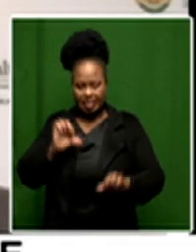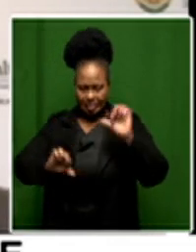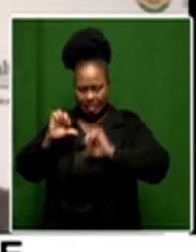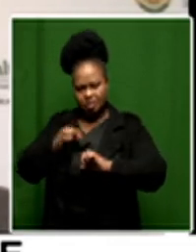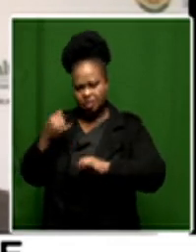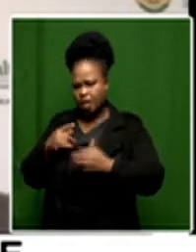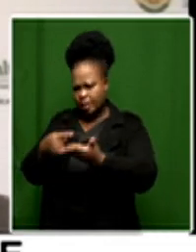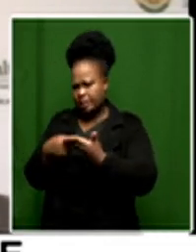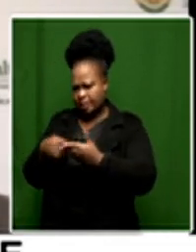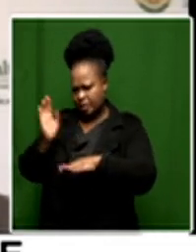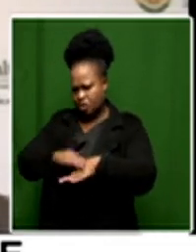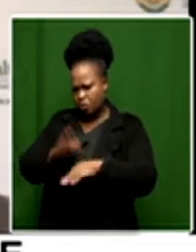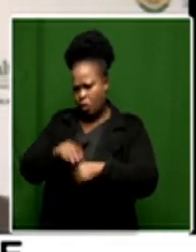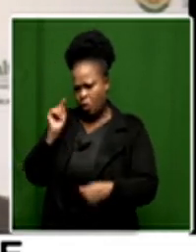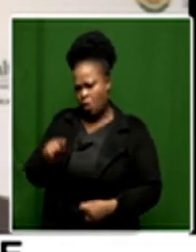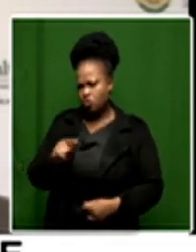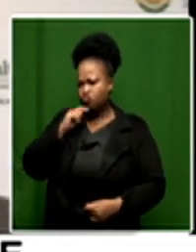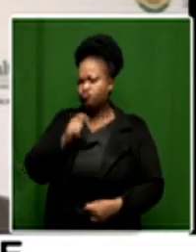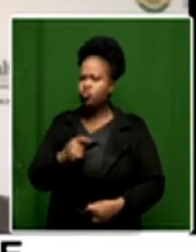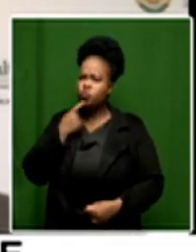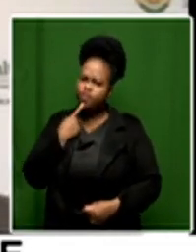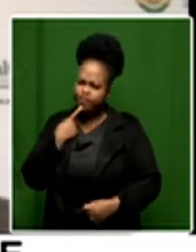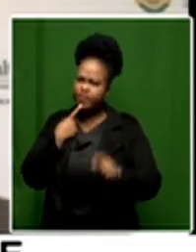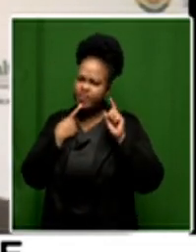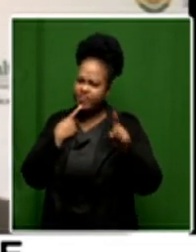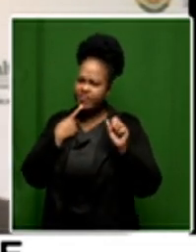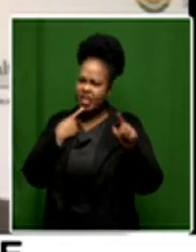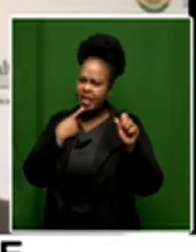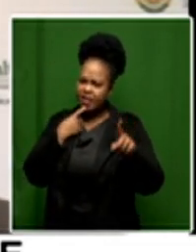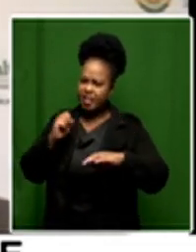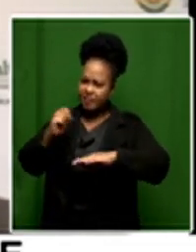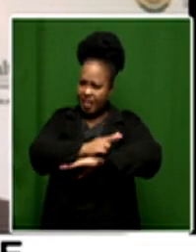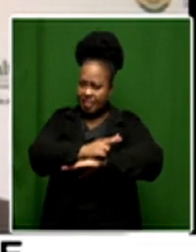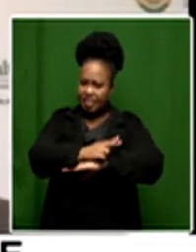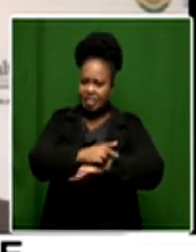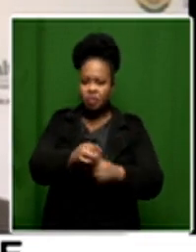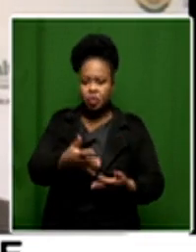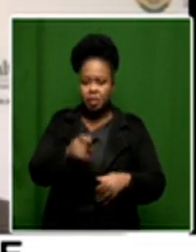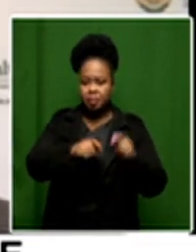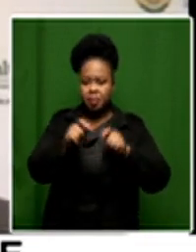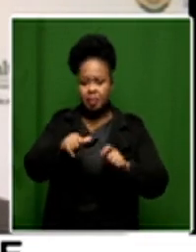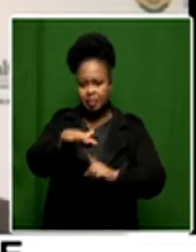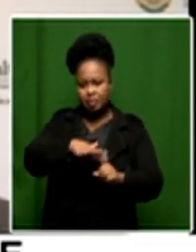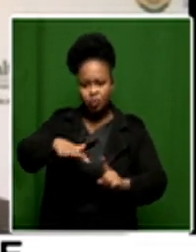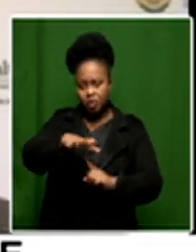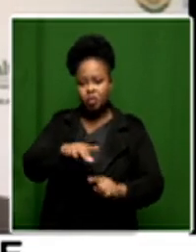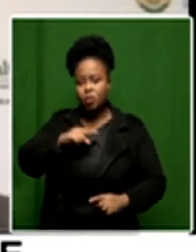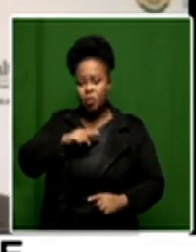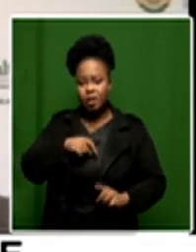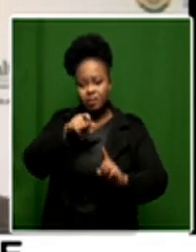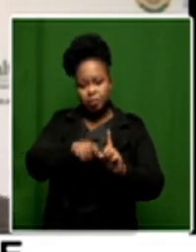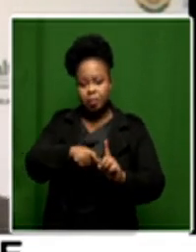busy discussing that issue to say, to what extent could such a vaccine affect our situation where